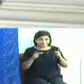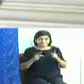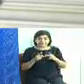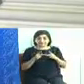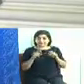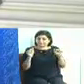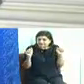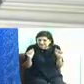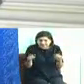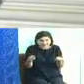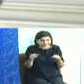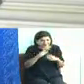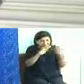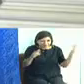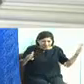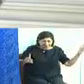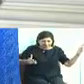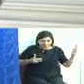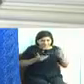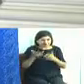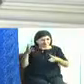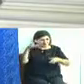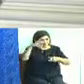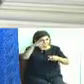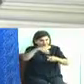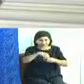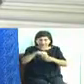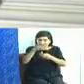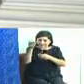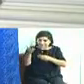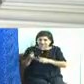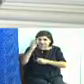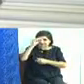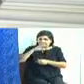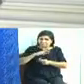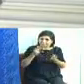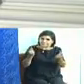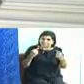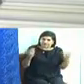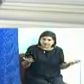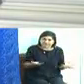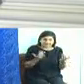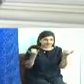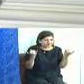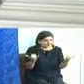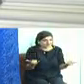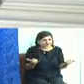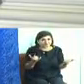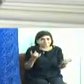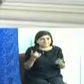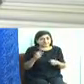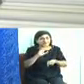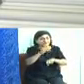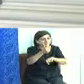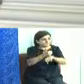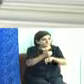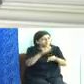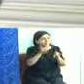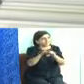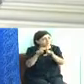of that is embodied in this man that we come here today to install as your